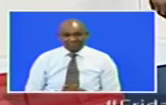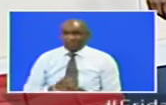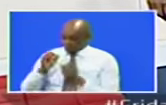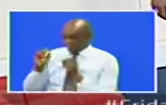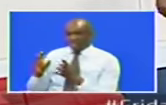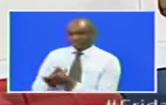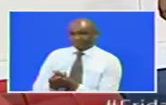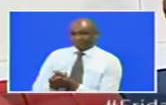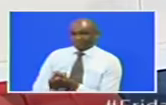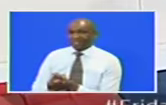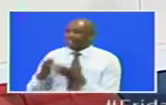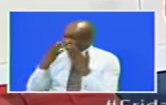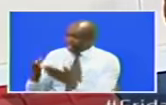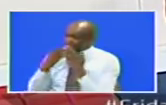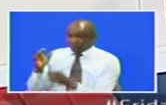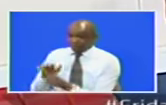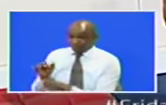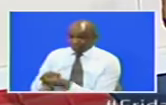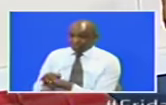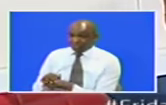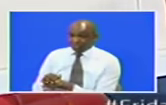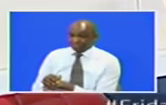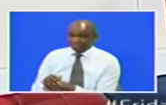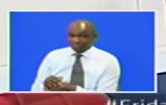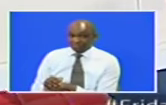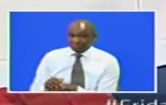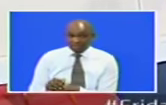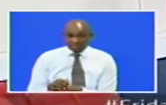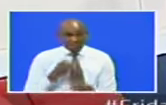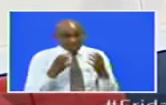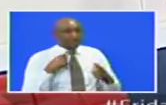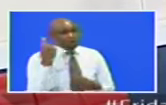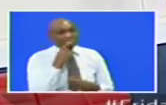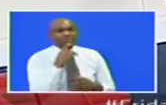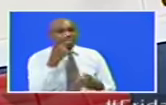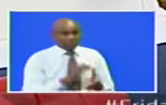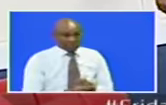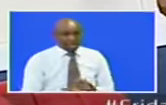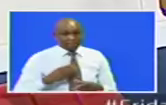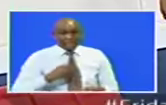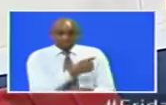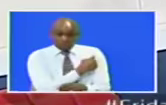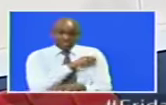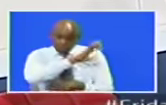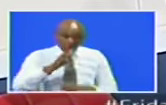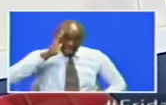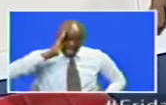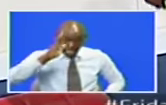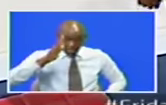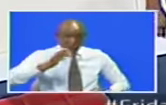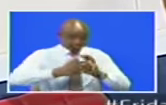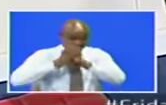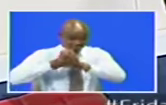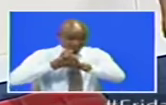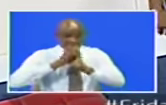it. Yeah, so... Thank you so much. Thank you. Yeah, I think just to give a shout-out to my doctors. Oh, yeah, you want to give a shout-out.